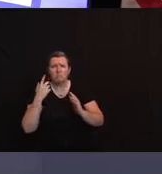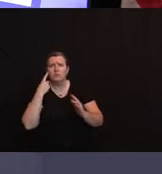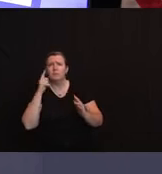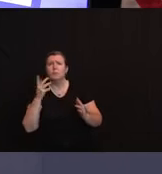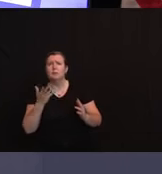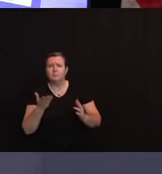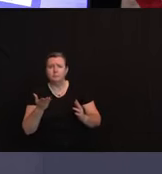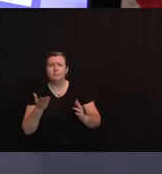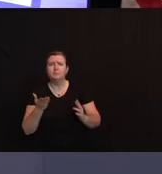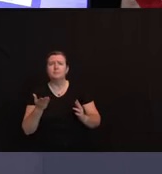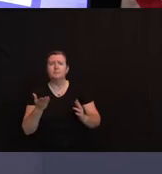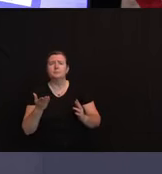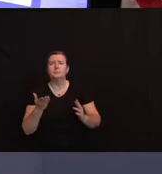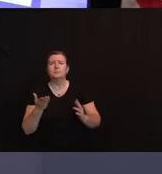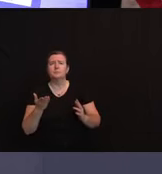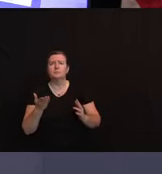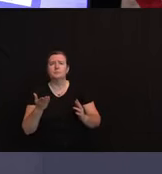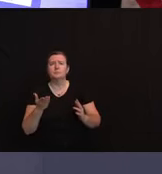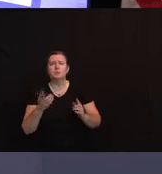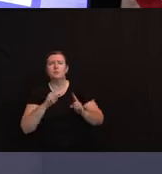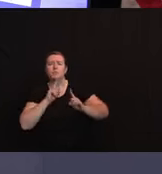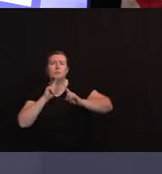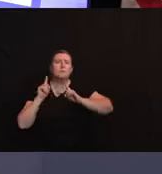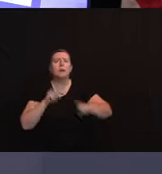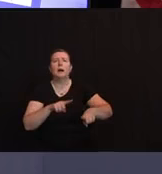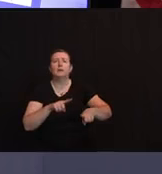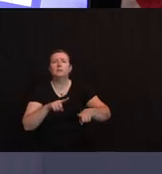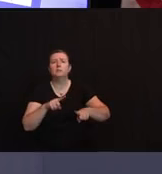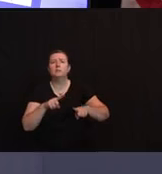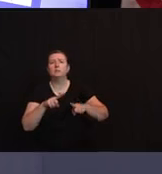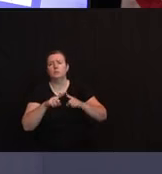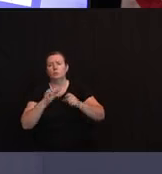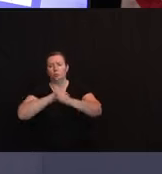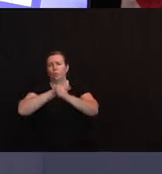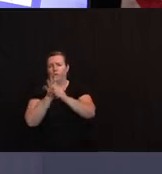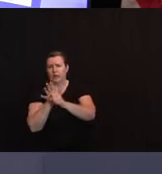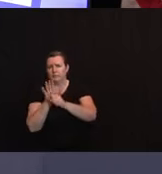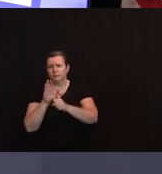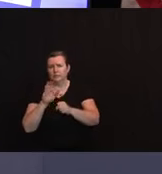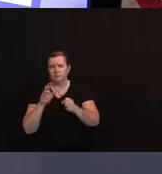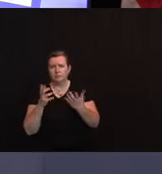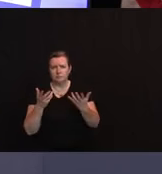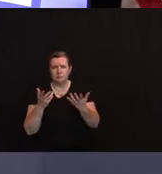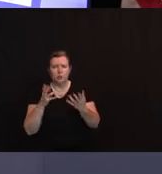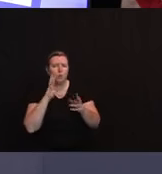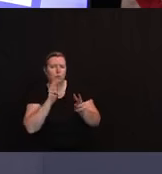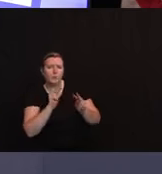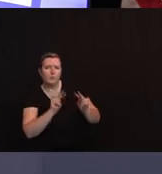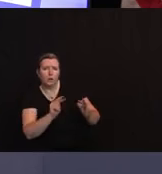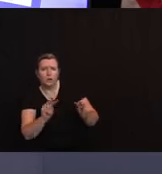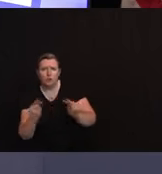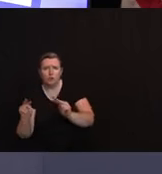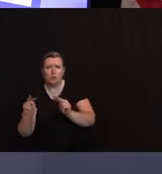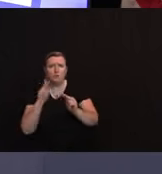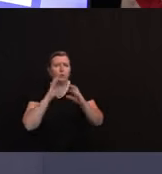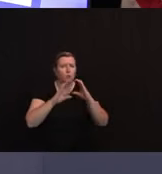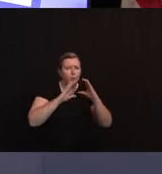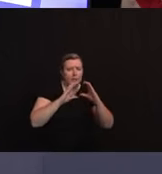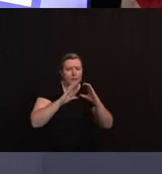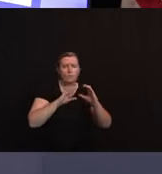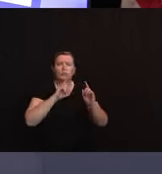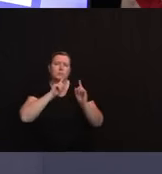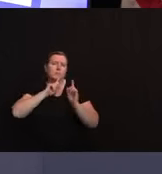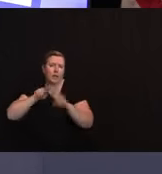care facilities. The long-term care EOC will monitor, communicate, and respond to changes in the long-term